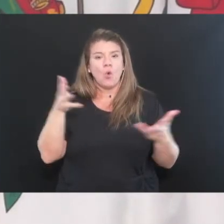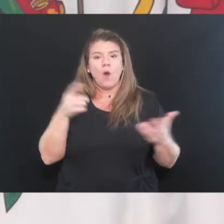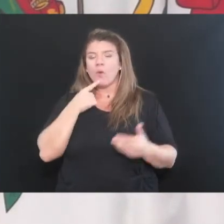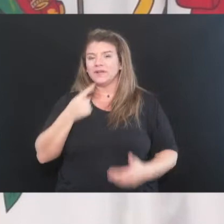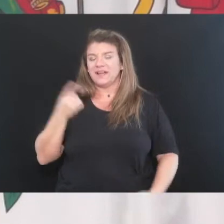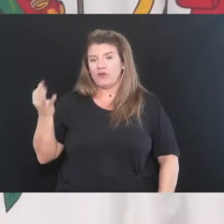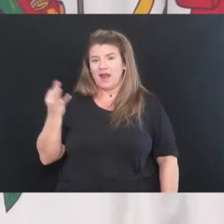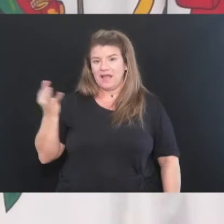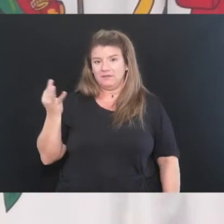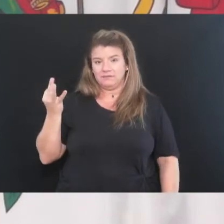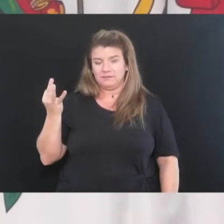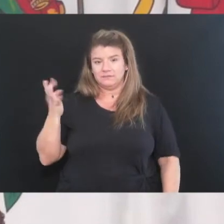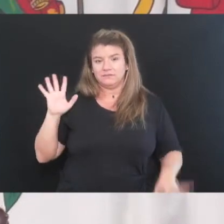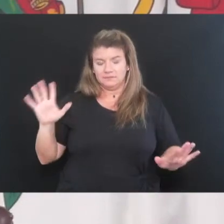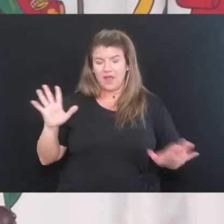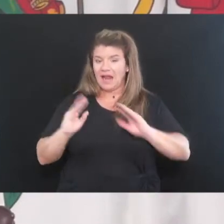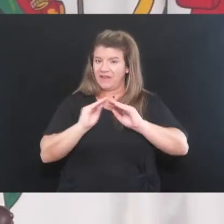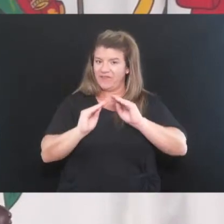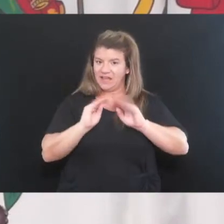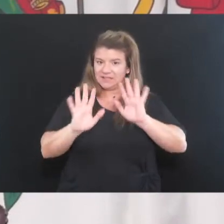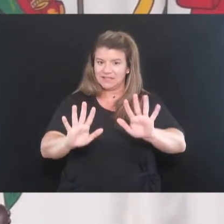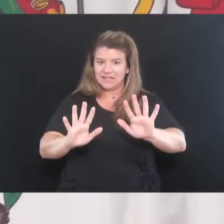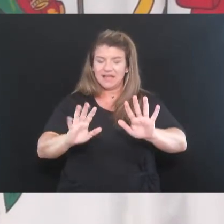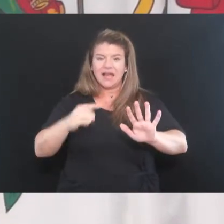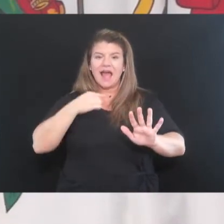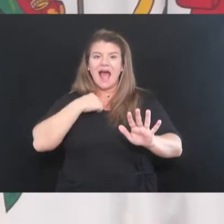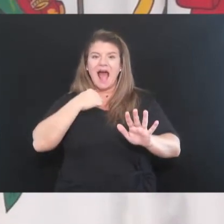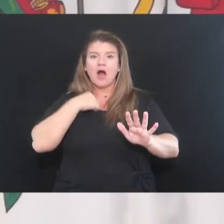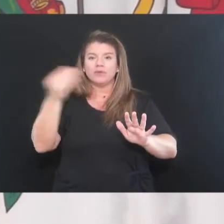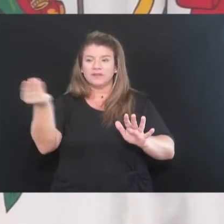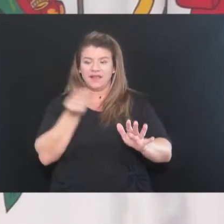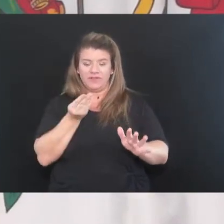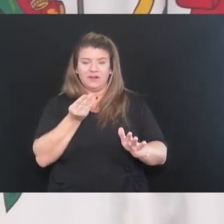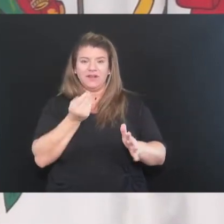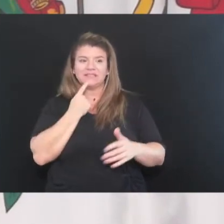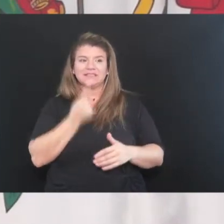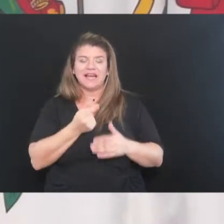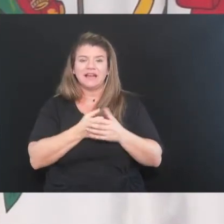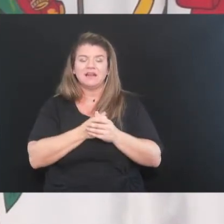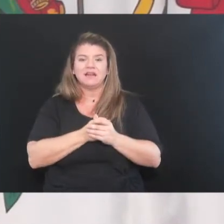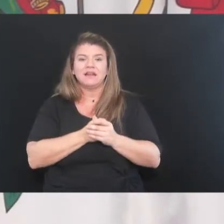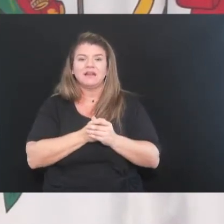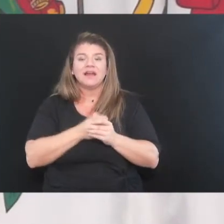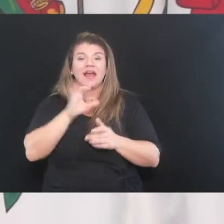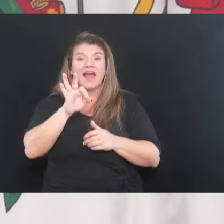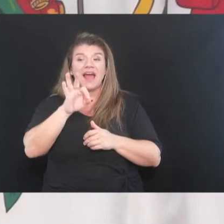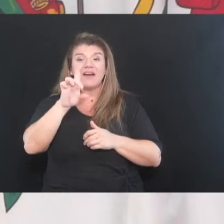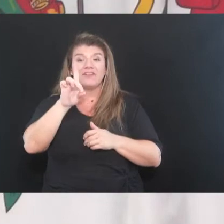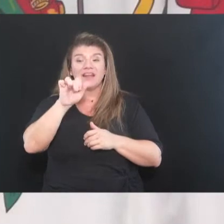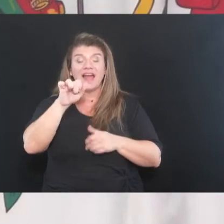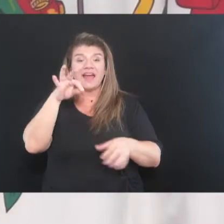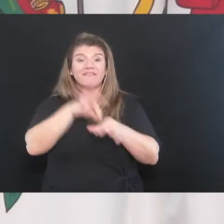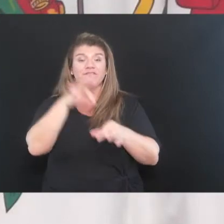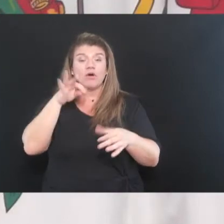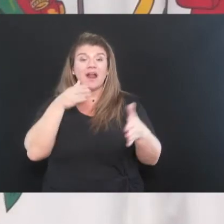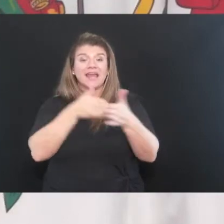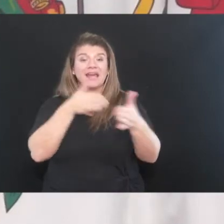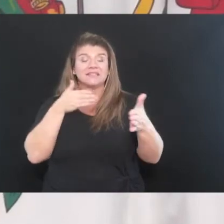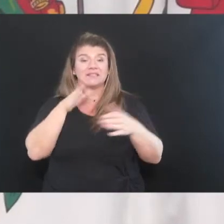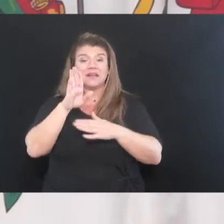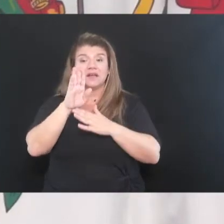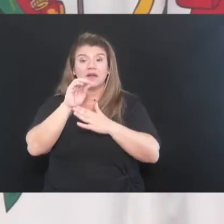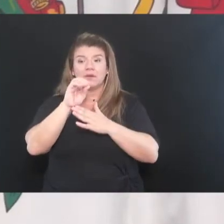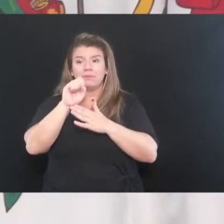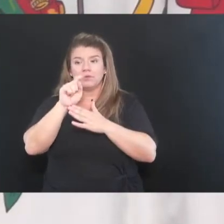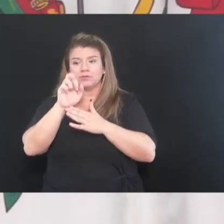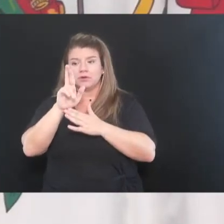on Friday. Basically, I was slipped a note, you know, that said the FDA had just voted against all the booster shots. Well, that's